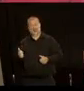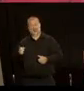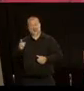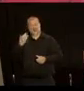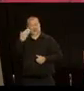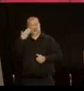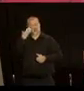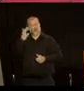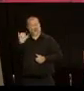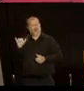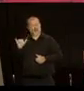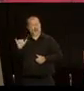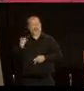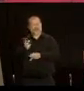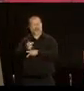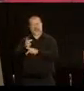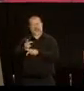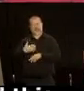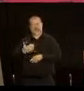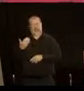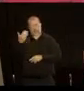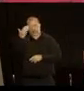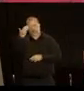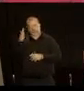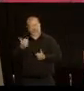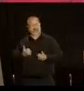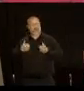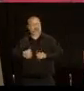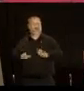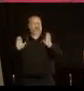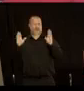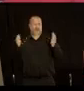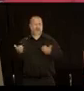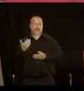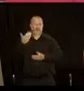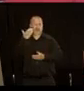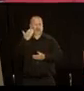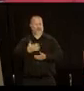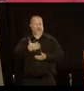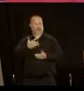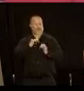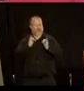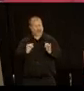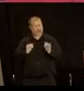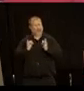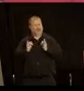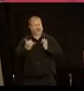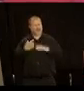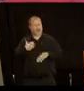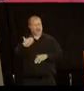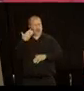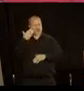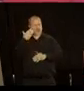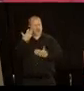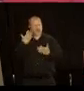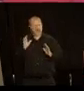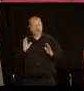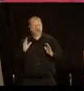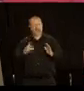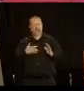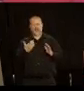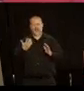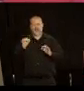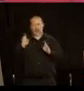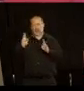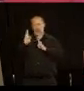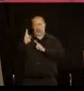what caregiving is and the sacrifices that you all make here, and I walked it myself. So to be honored a couple years